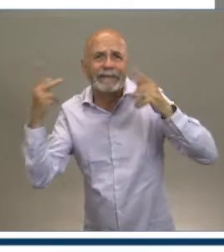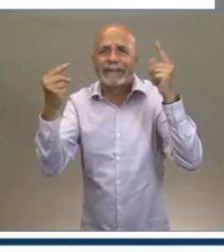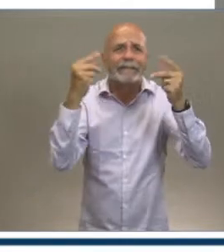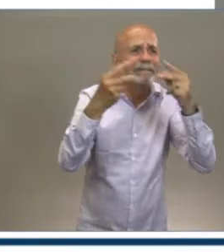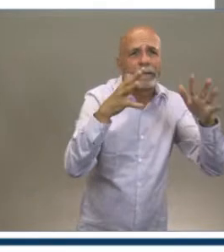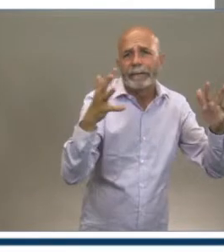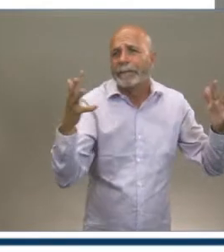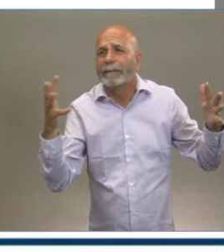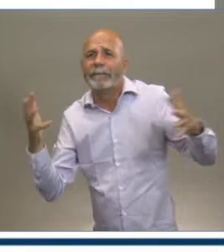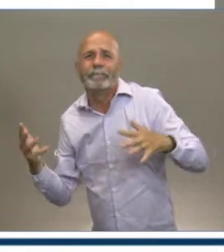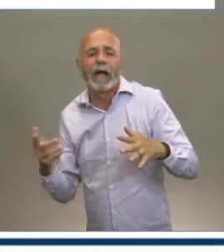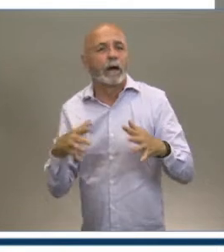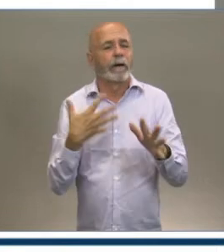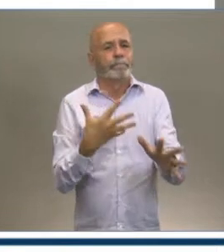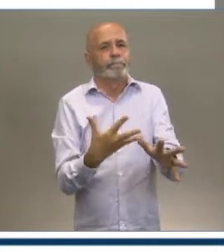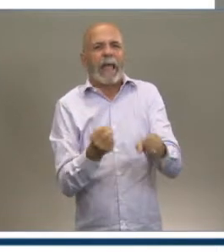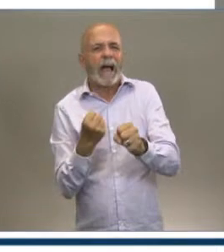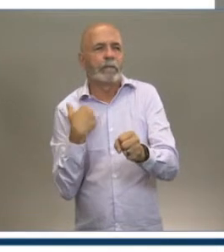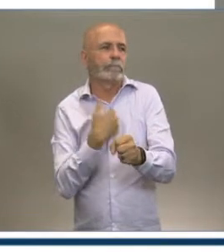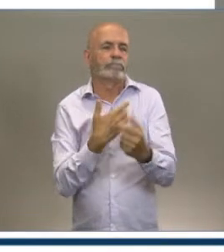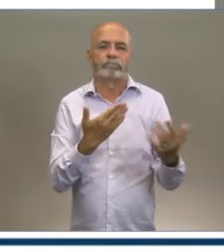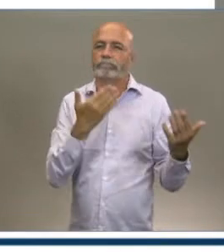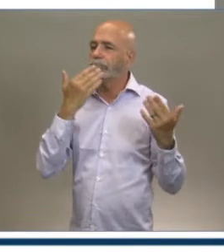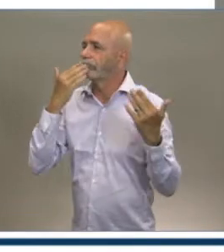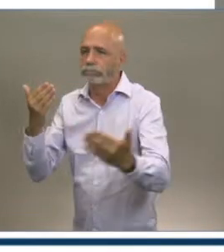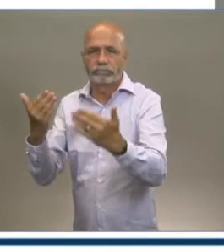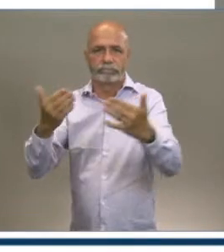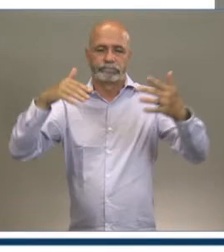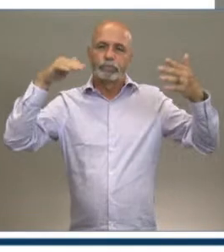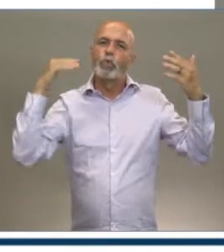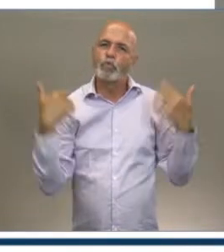timely manner, and I want to thank each and every one of them.